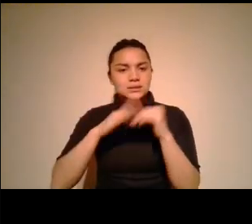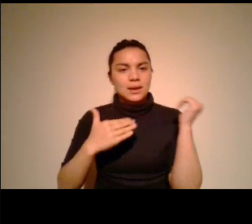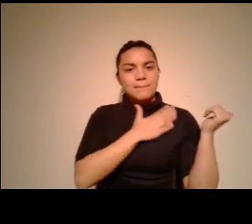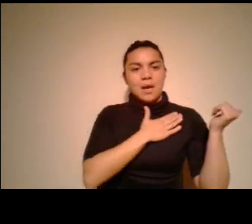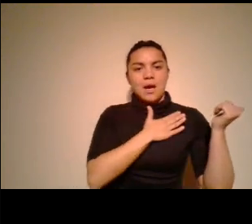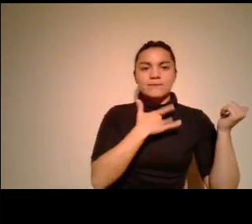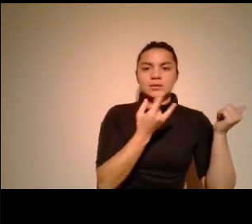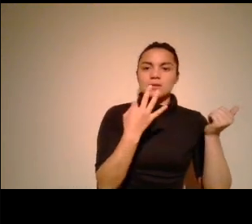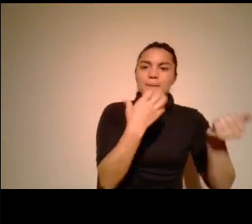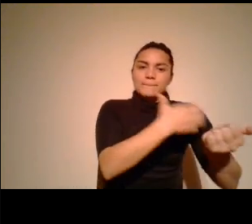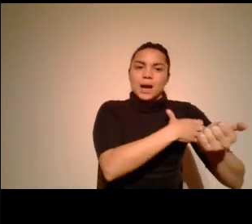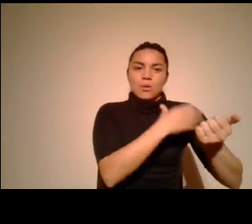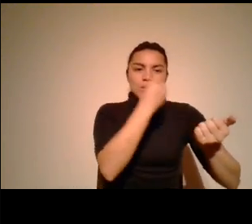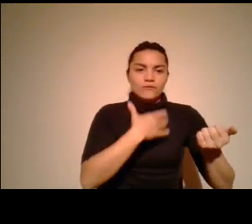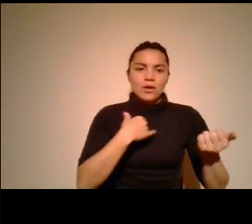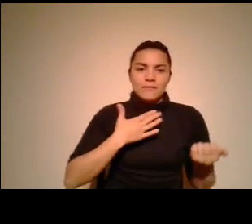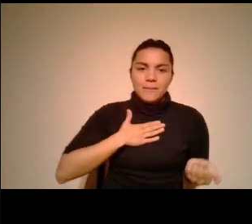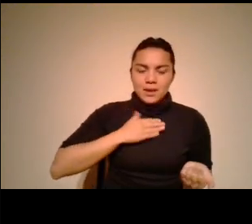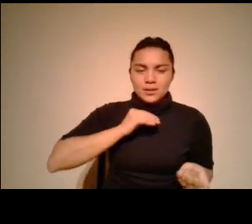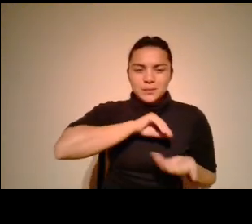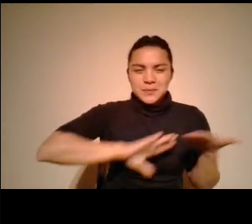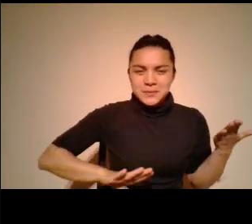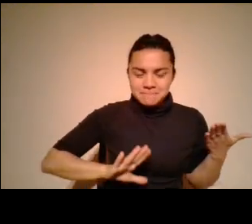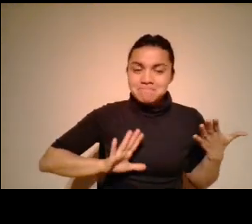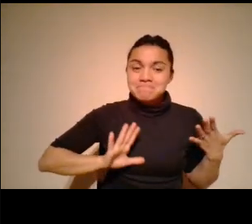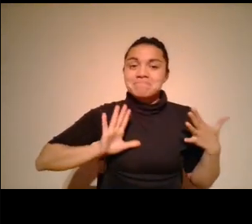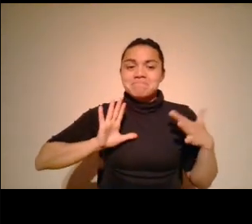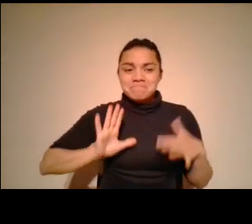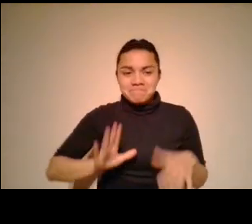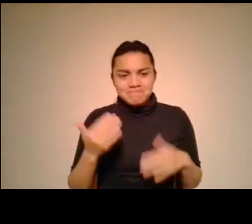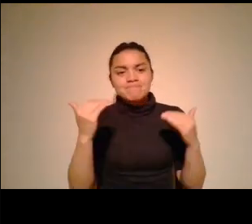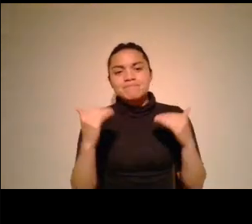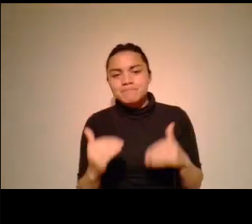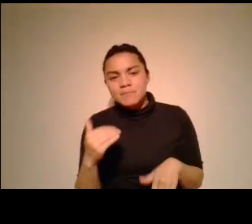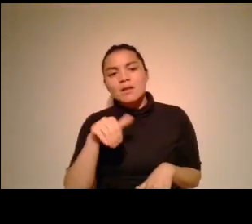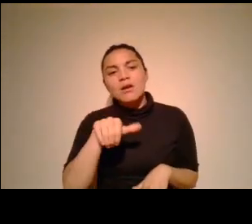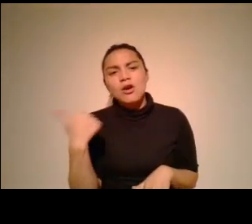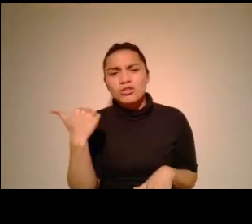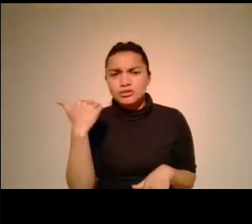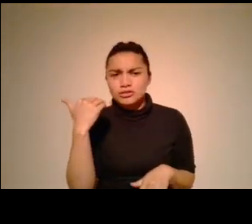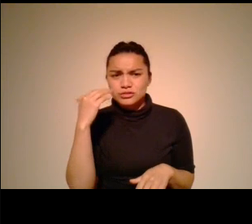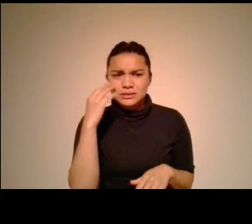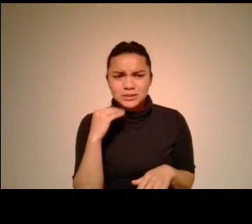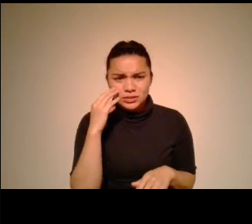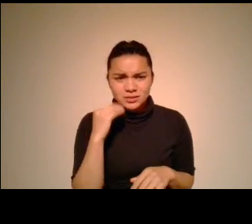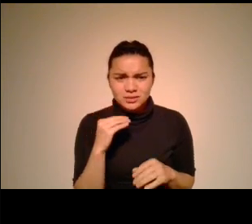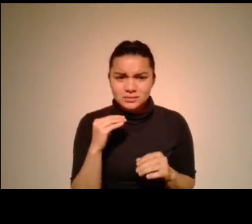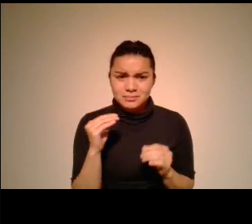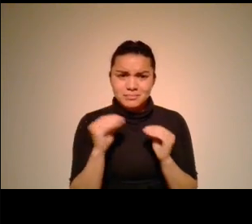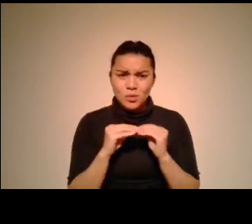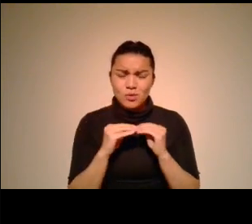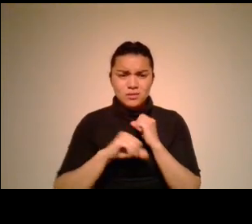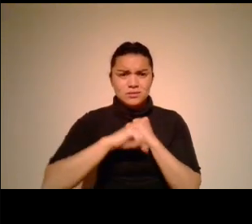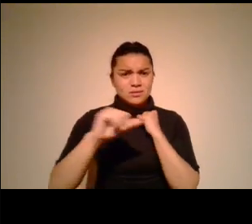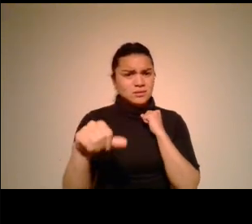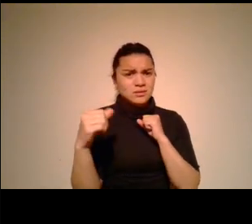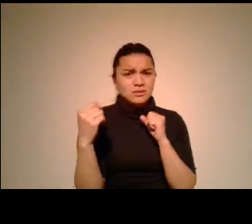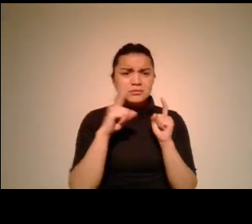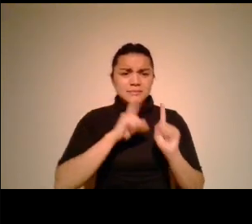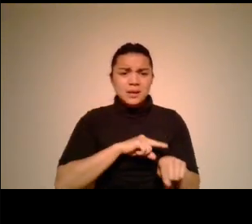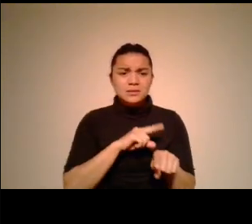the students that we interact with. And then I've had much more extreme responses to talking about pronouns in